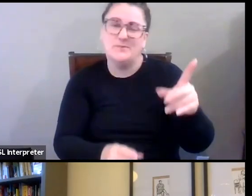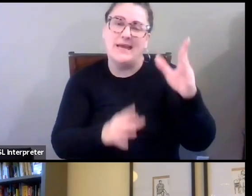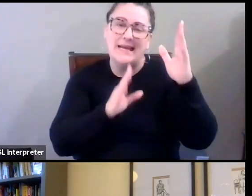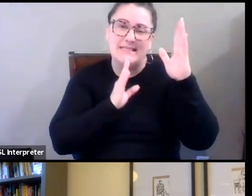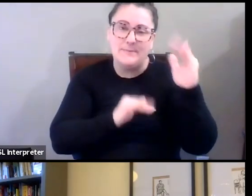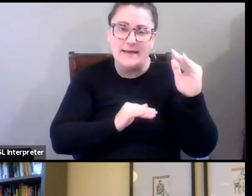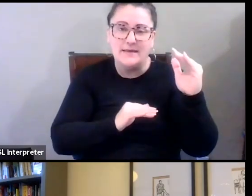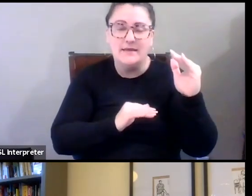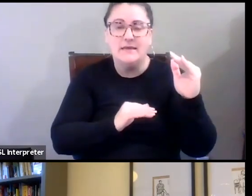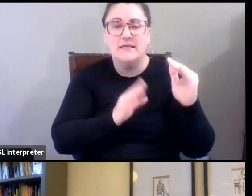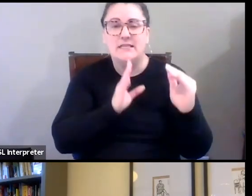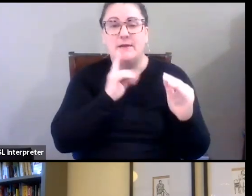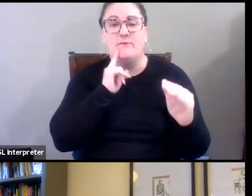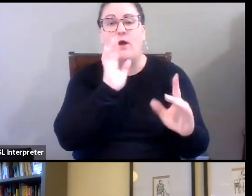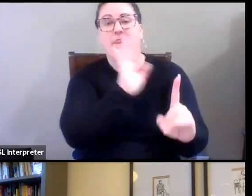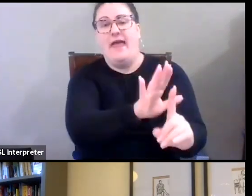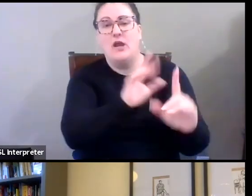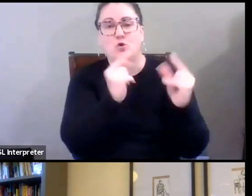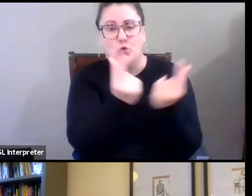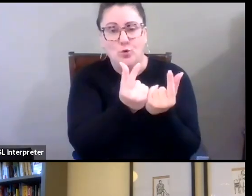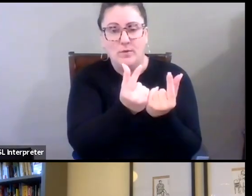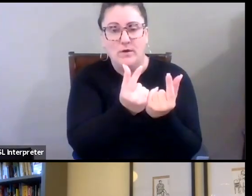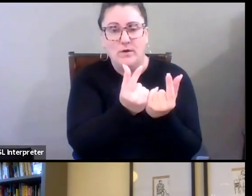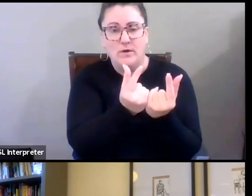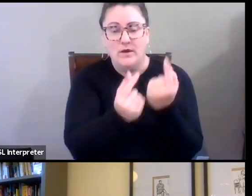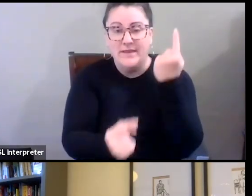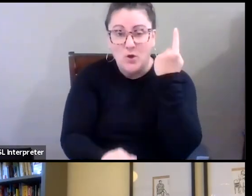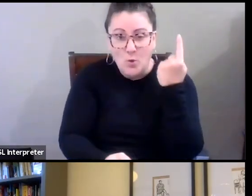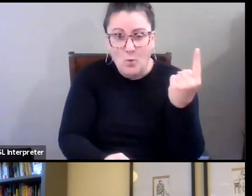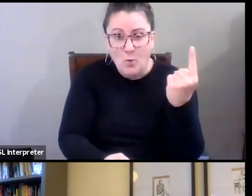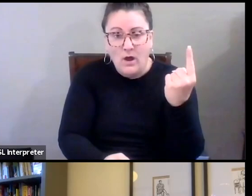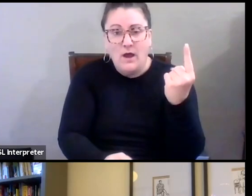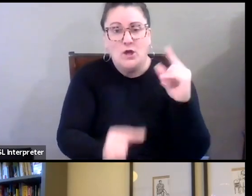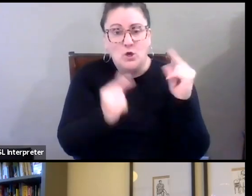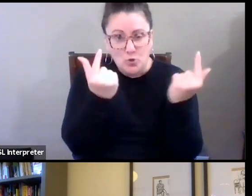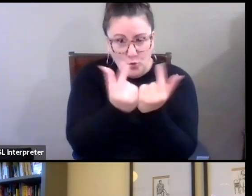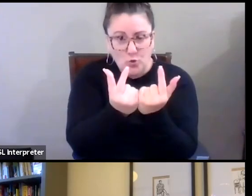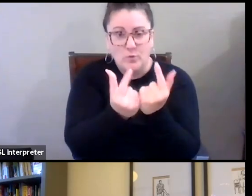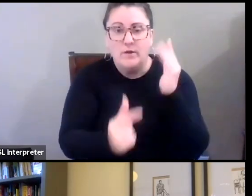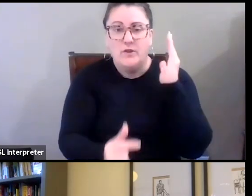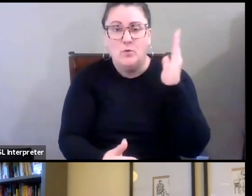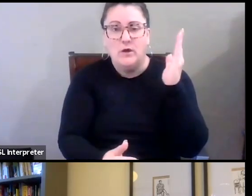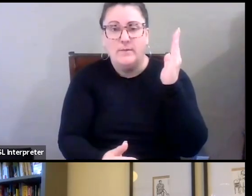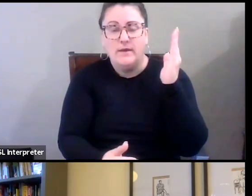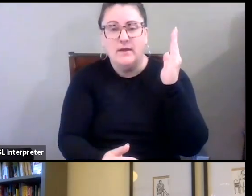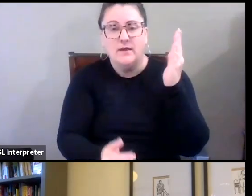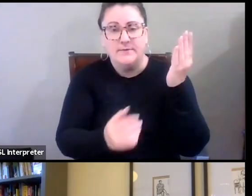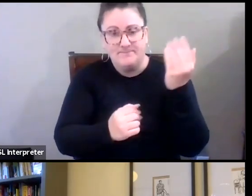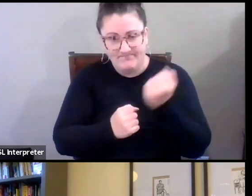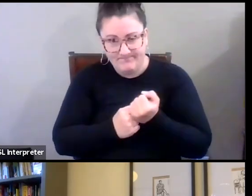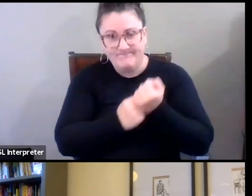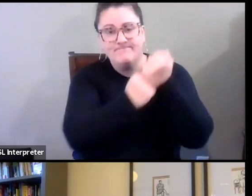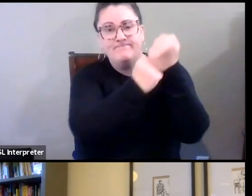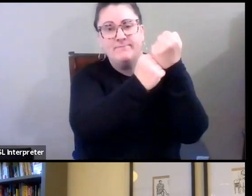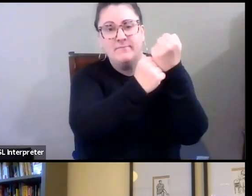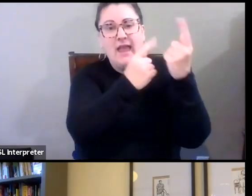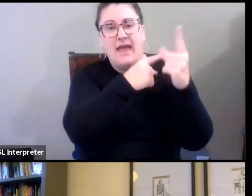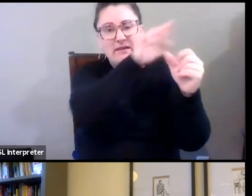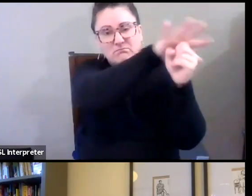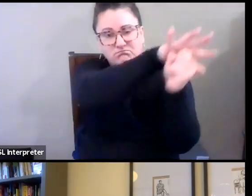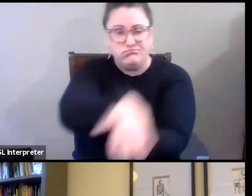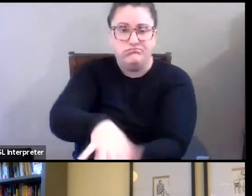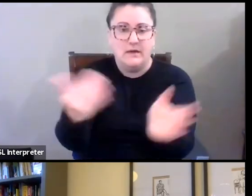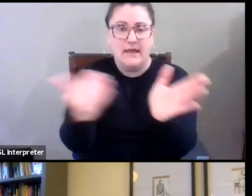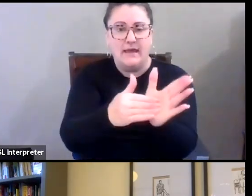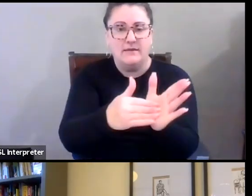to speak for a group, right? Mira, you're talking about like that one group that's going to be uplifted for a bit before they're pushed out. So